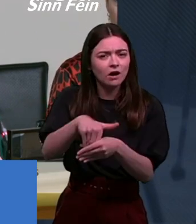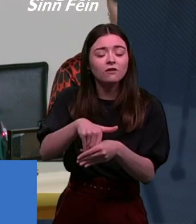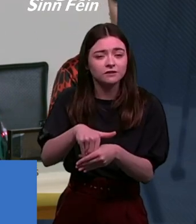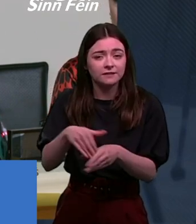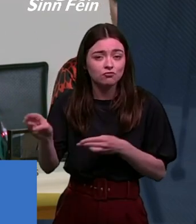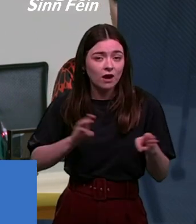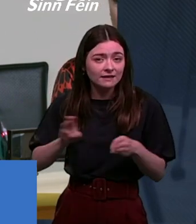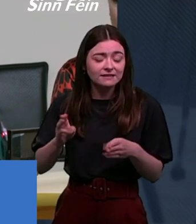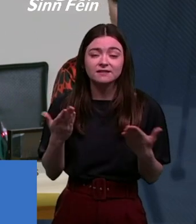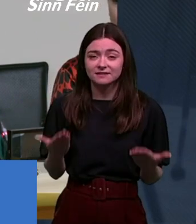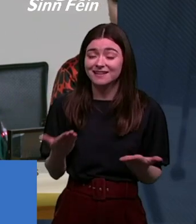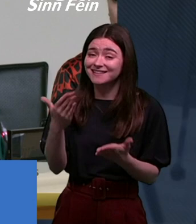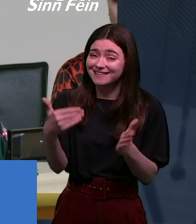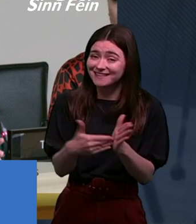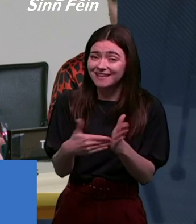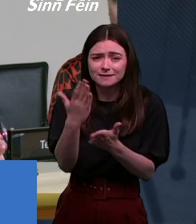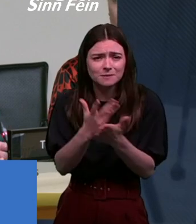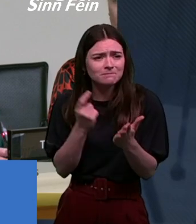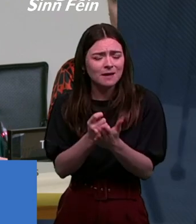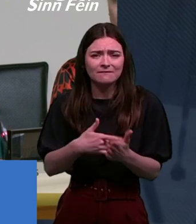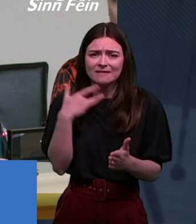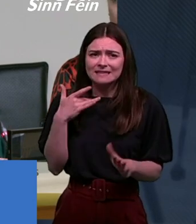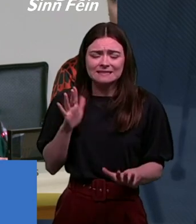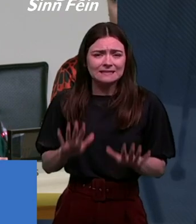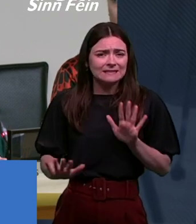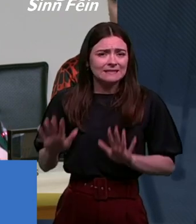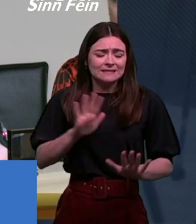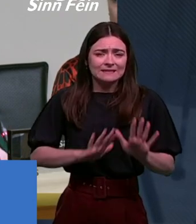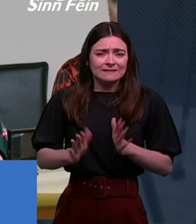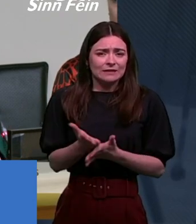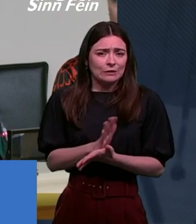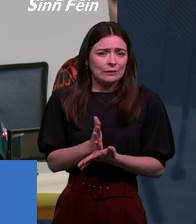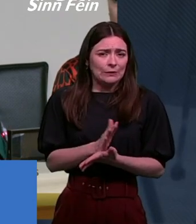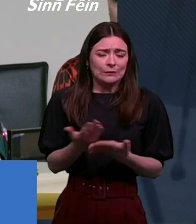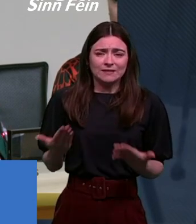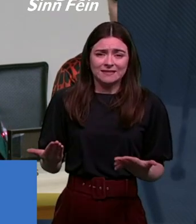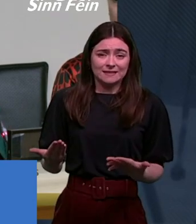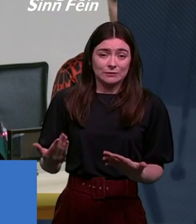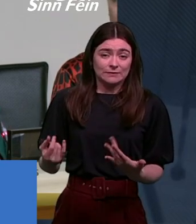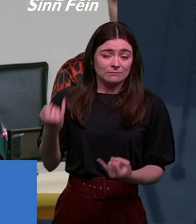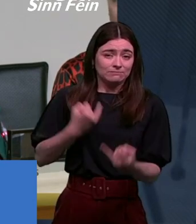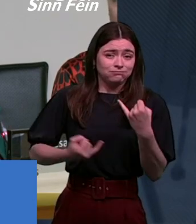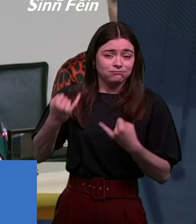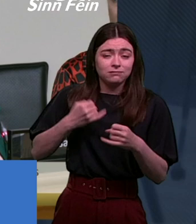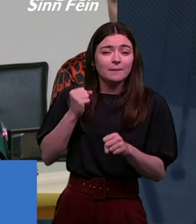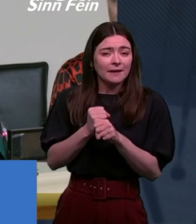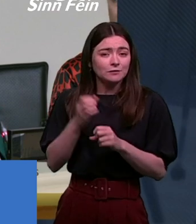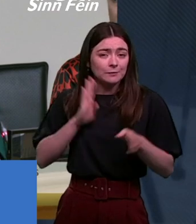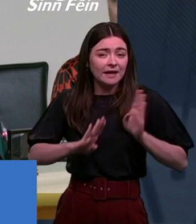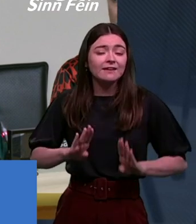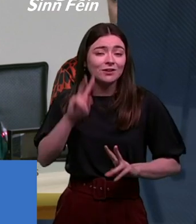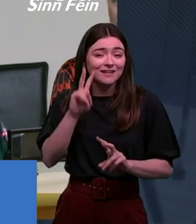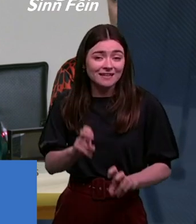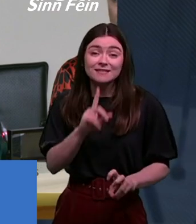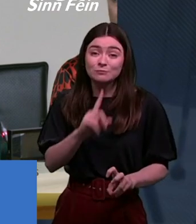yes, sometimes it can feel very awkward to hear those attacks towards applied behaviour analysis, but as we've